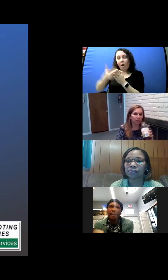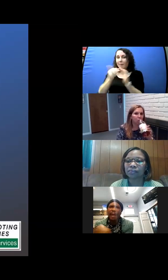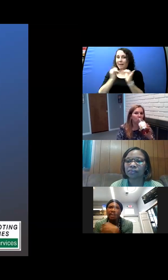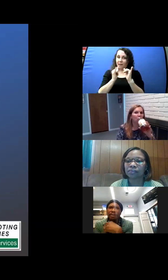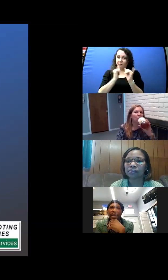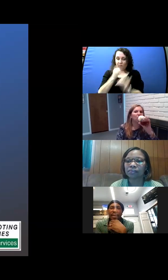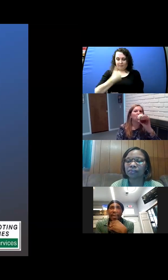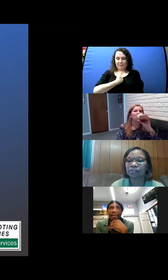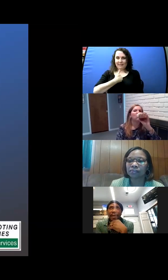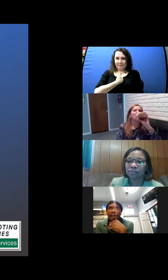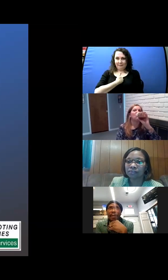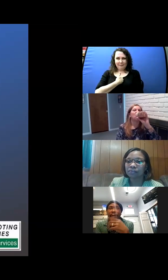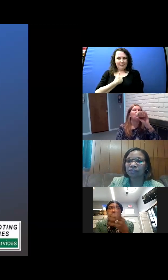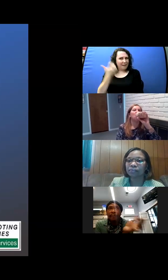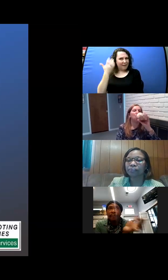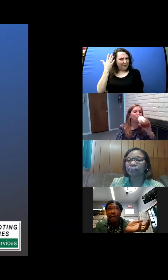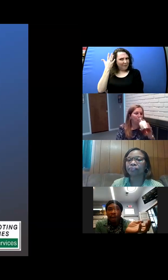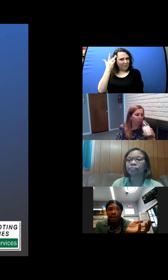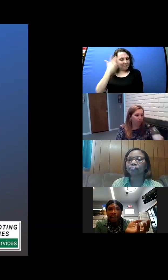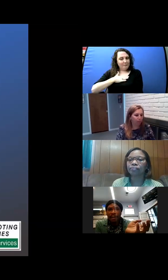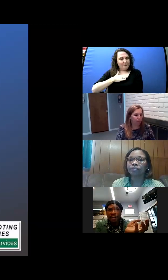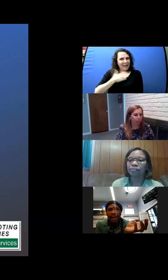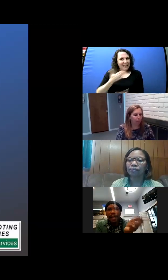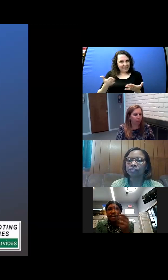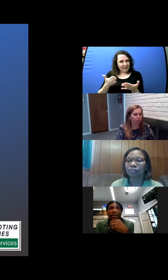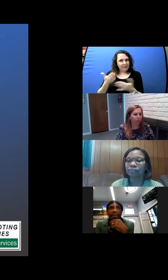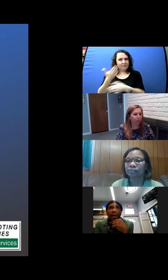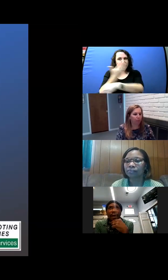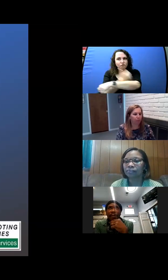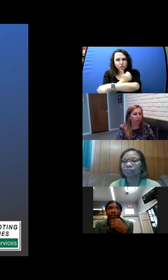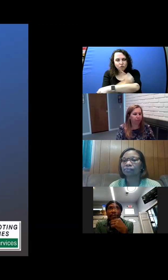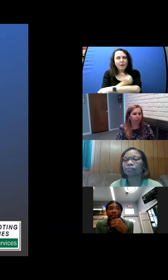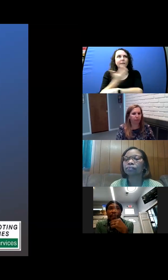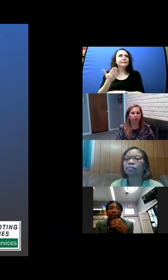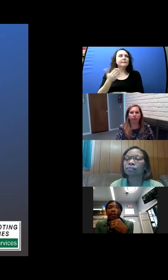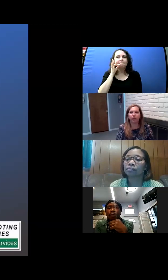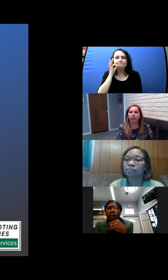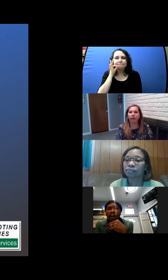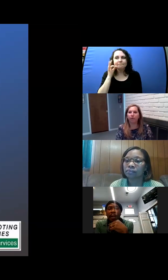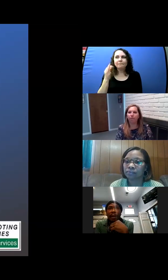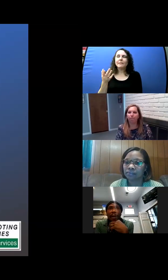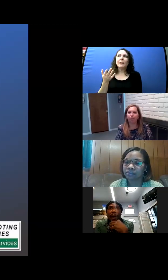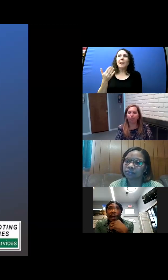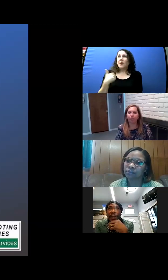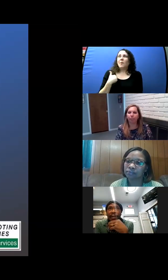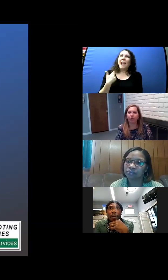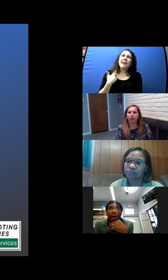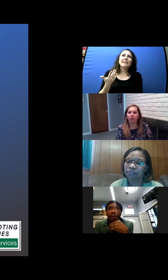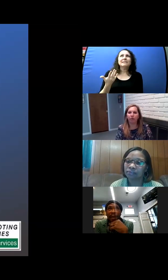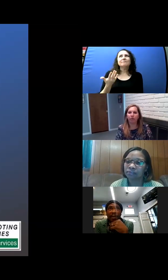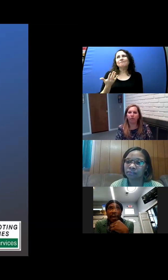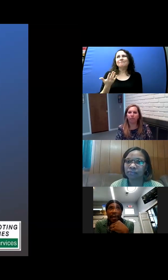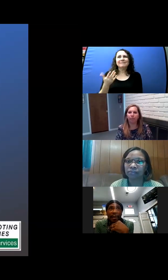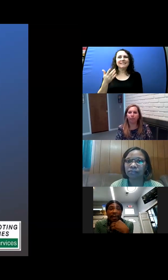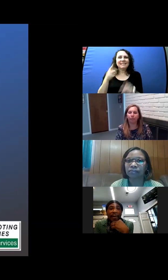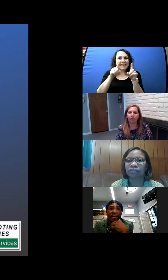My thing about the drugs is we got drugs that's disguised as food, and there's no way for